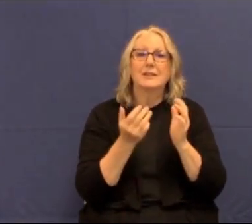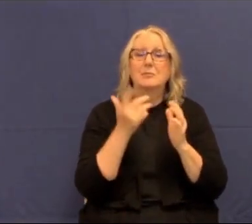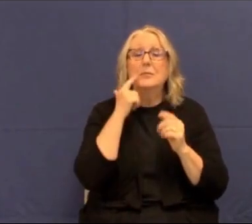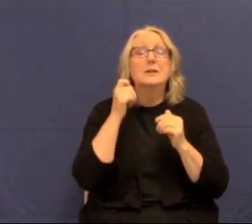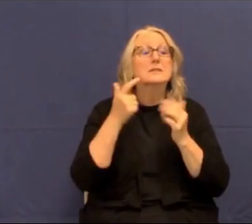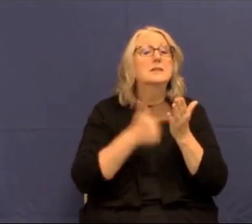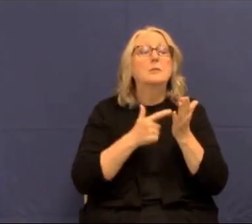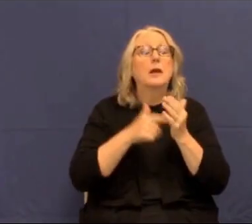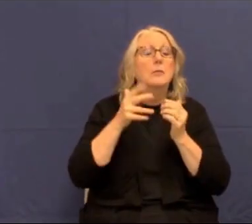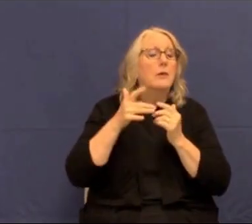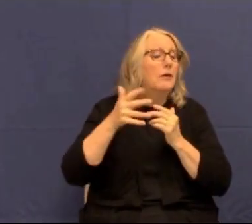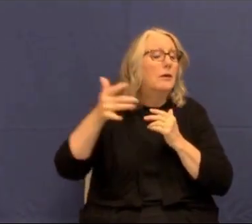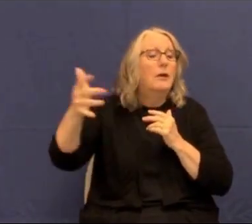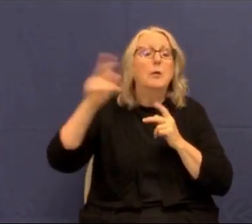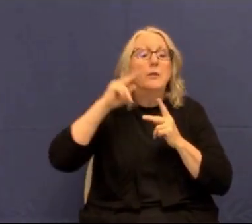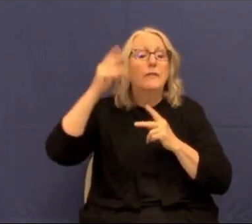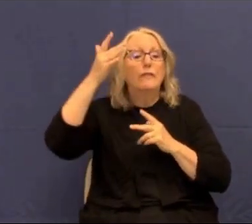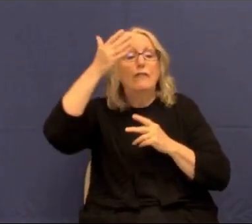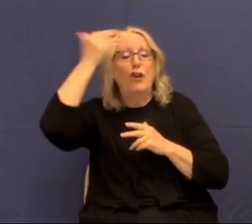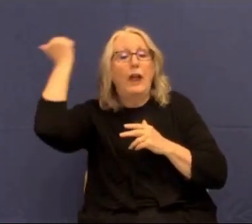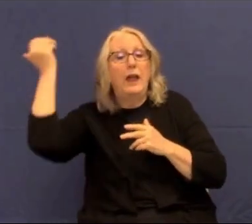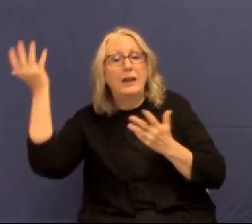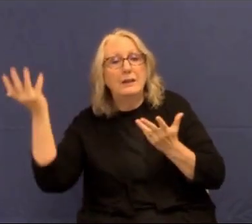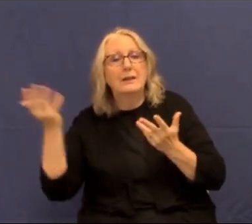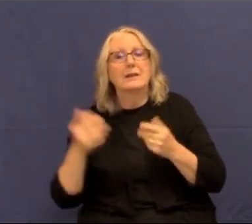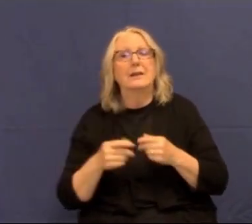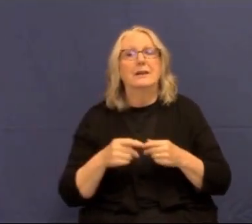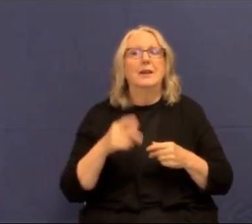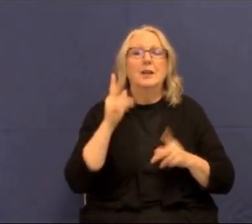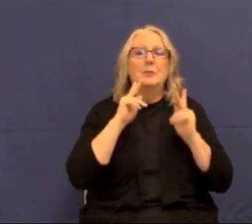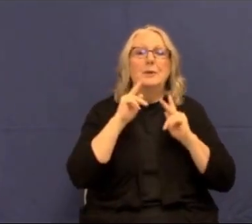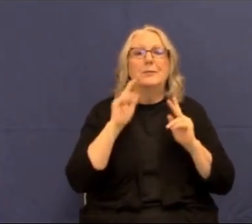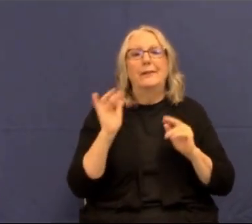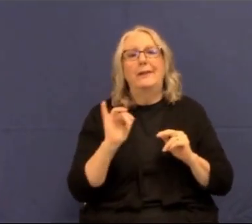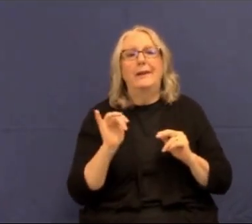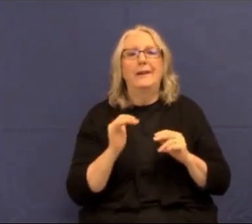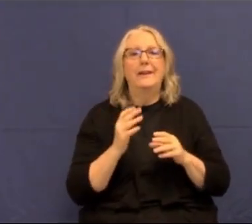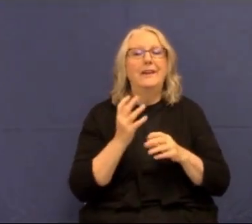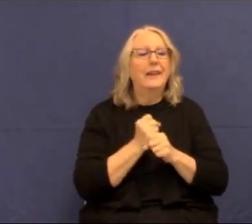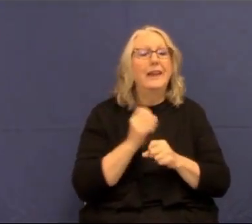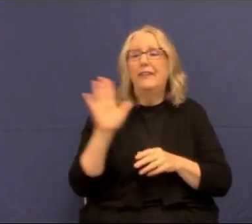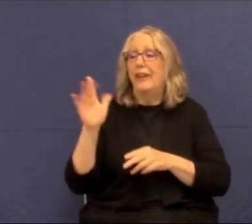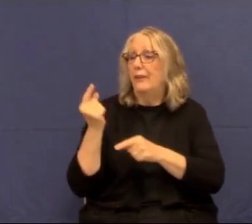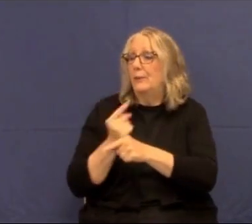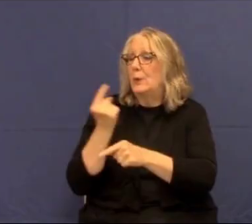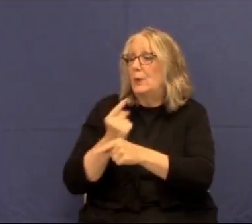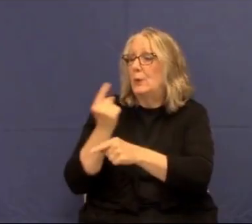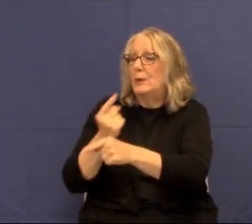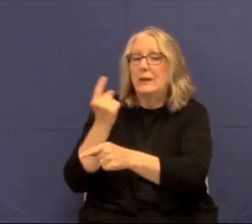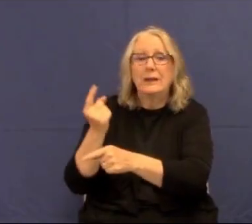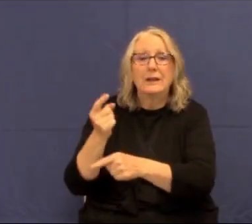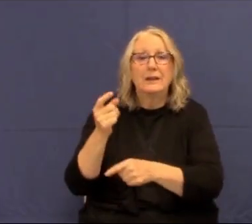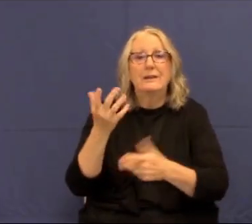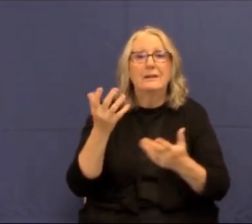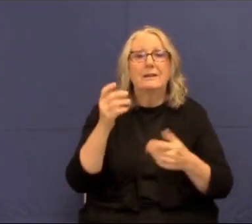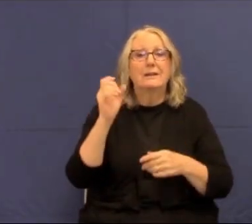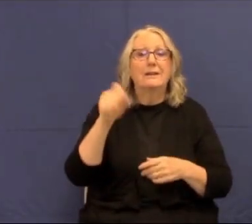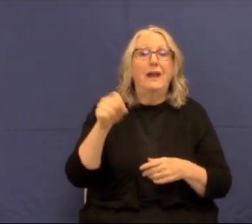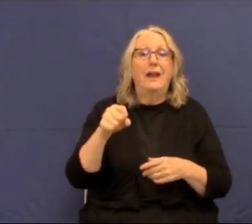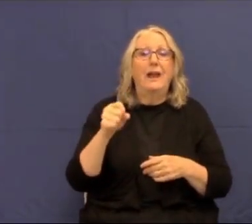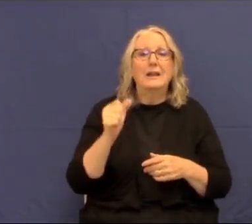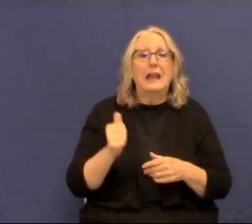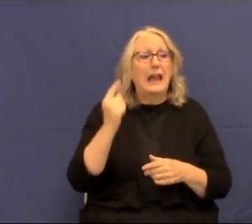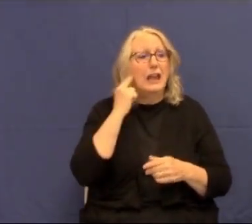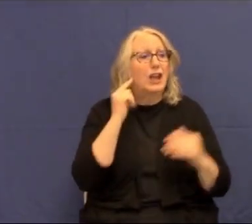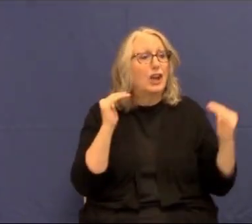advocate, because over time people do forget. Like I said earlier, I think people just kind of get into the routine that, yeah, I can